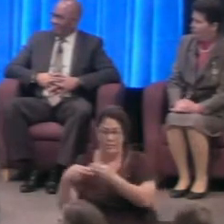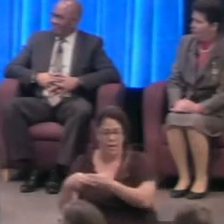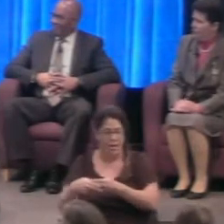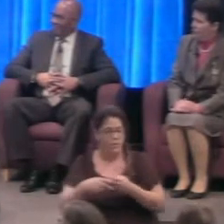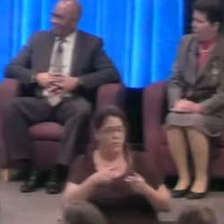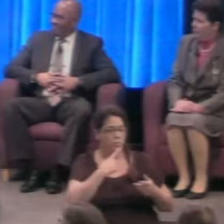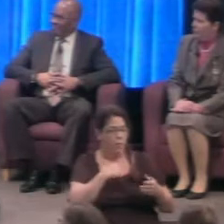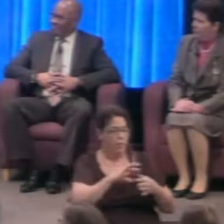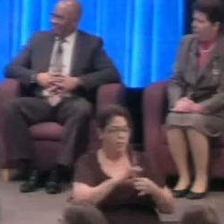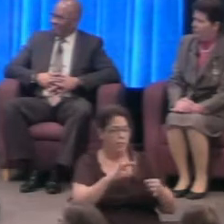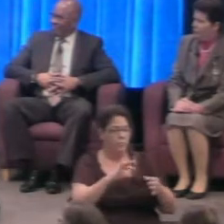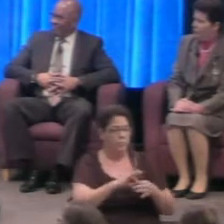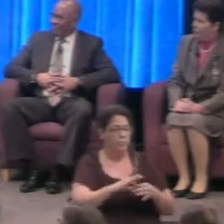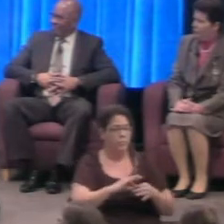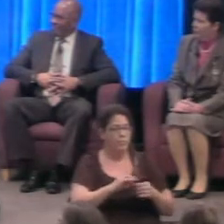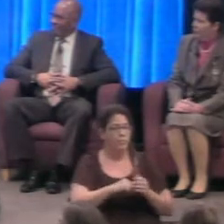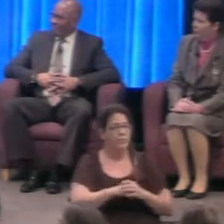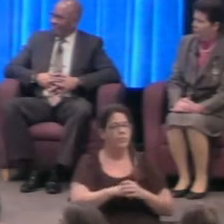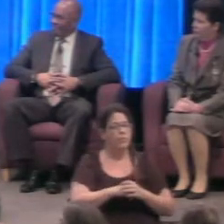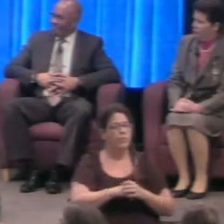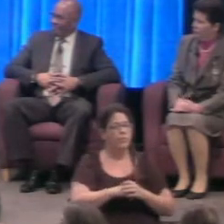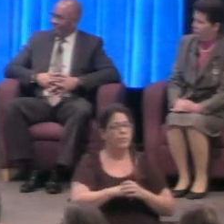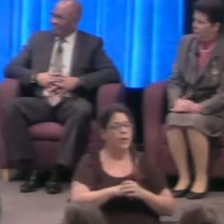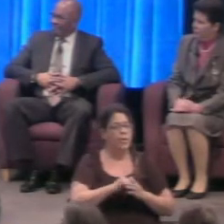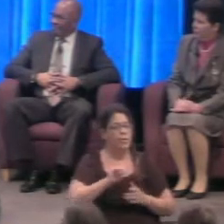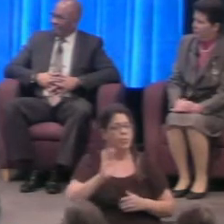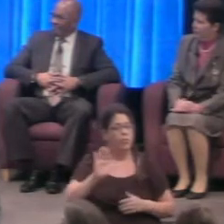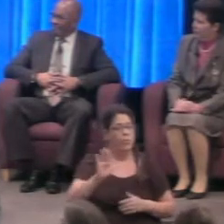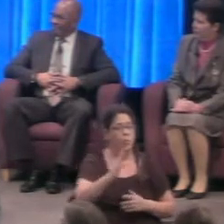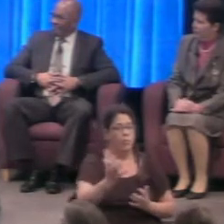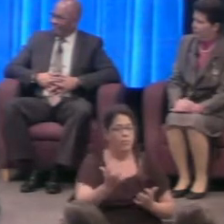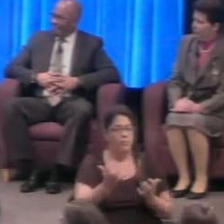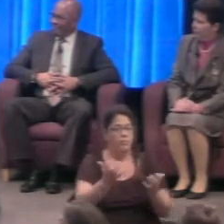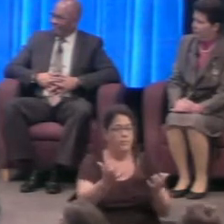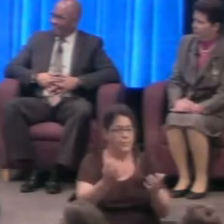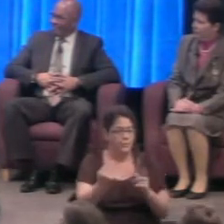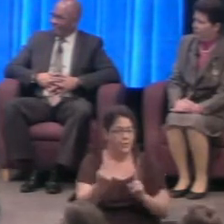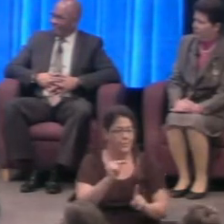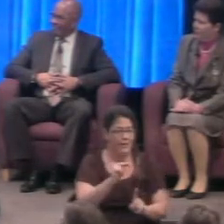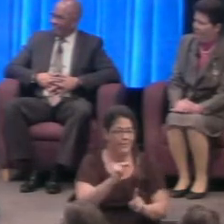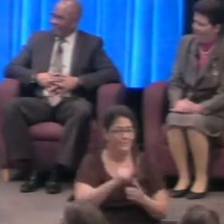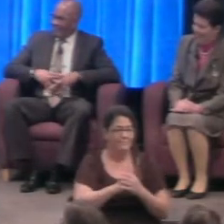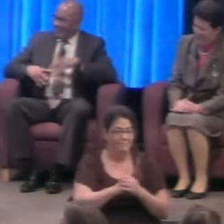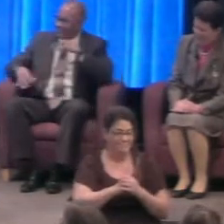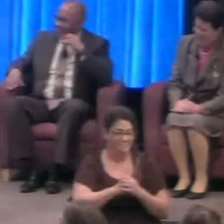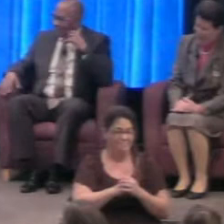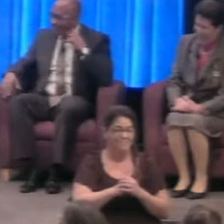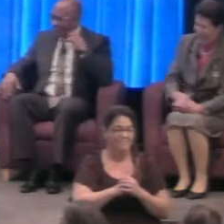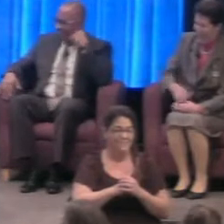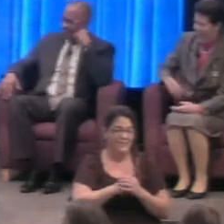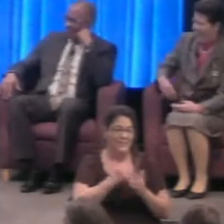what perspective you were looking at on these charts. So she actually knows you a little more than what you think.